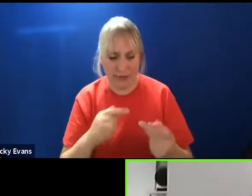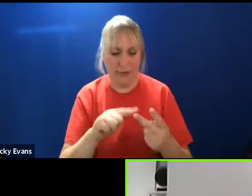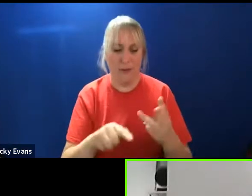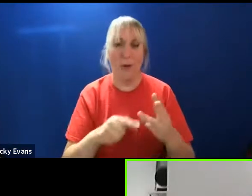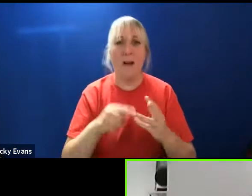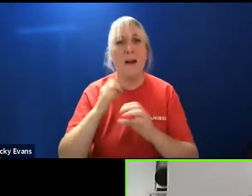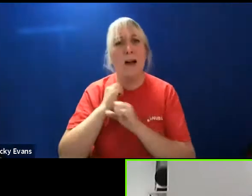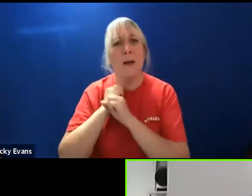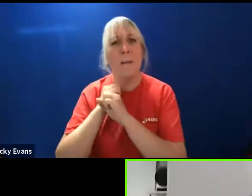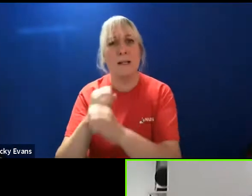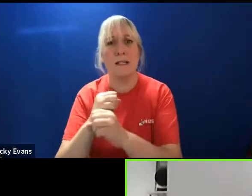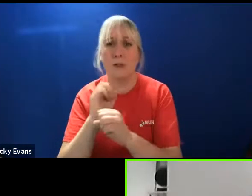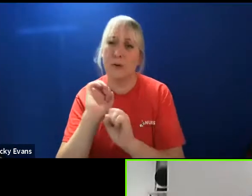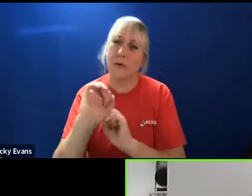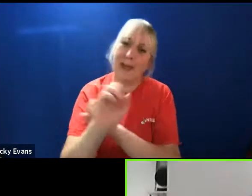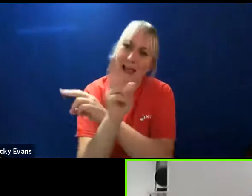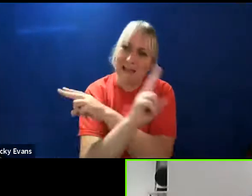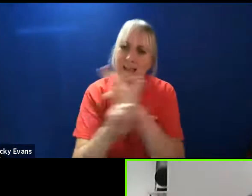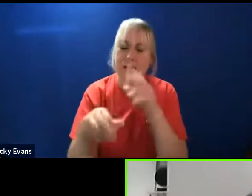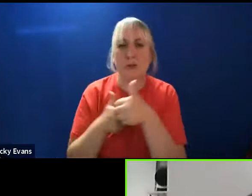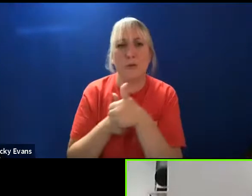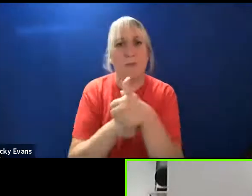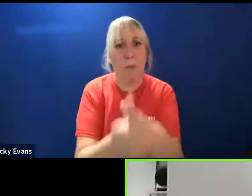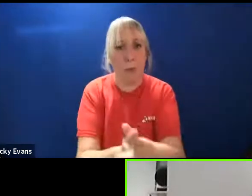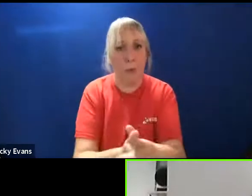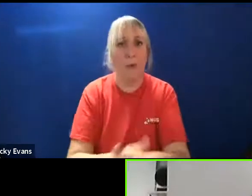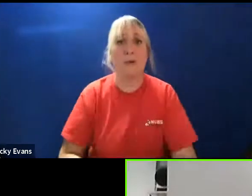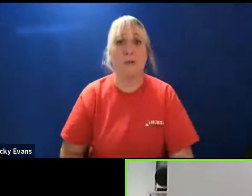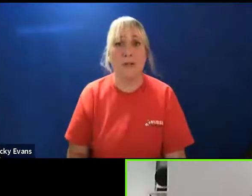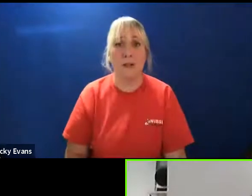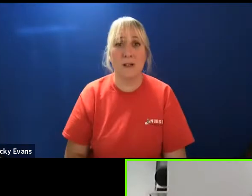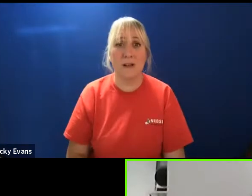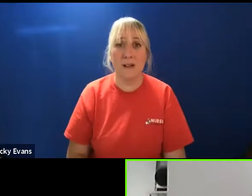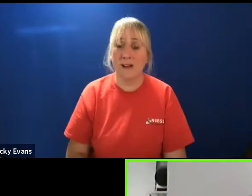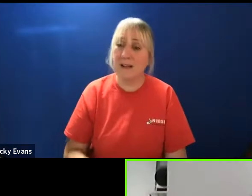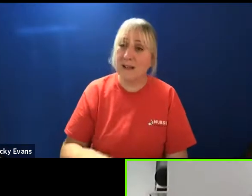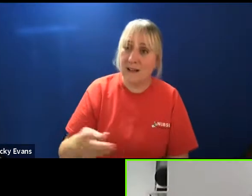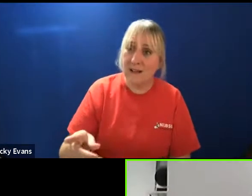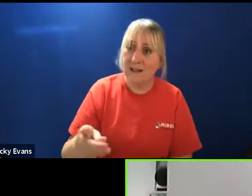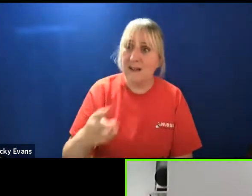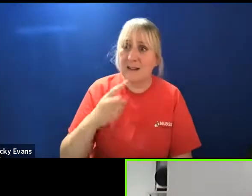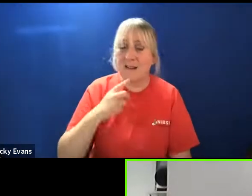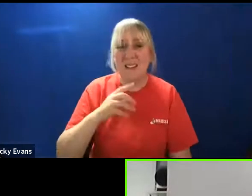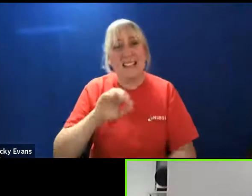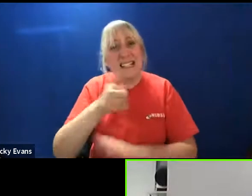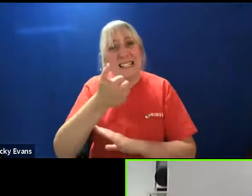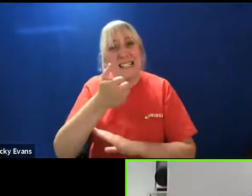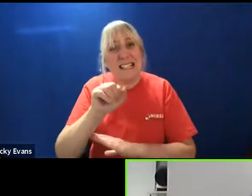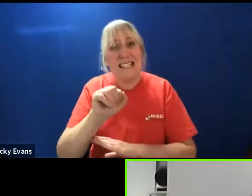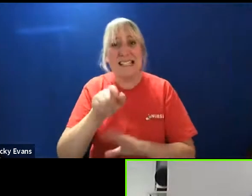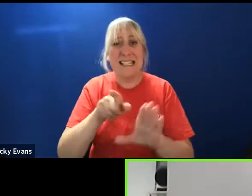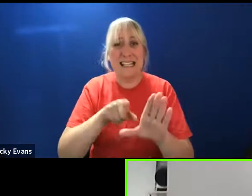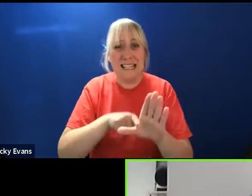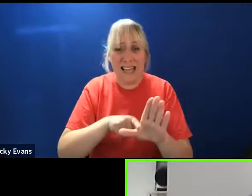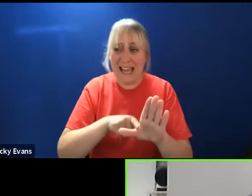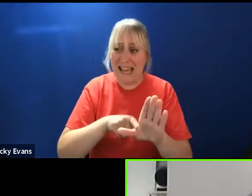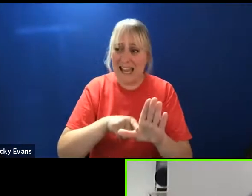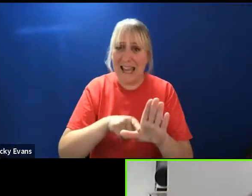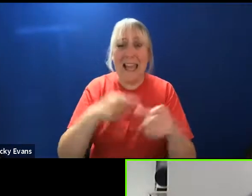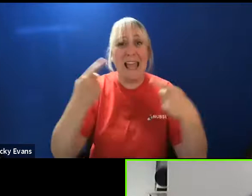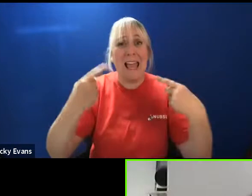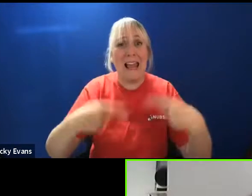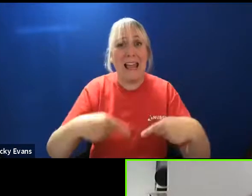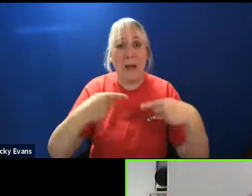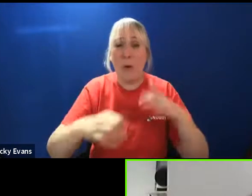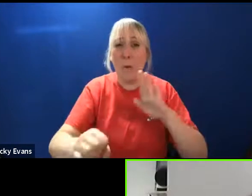to internationalism. And all of this despite the impact of the 60-year-long illegal blockade waged against Cuba by